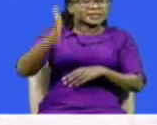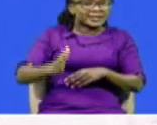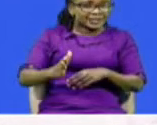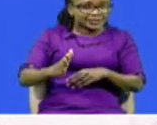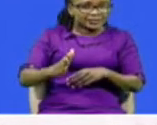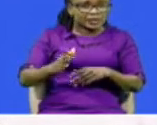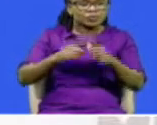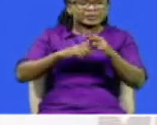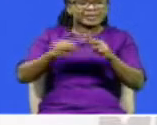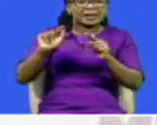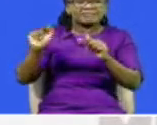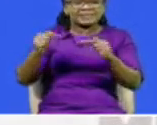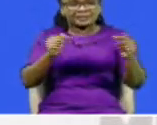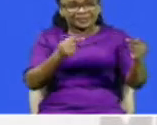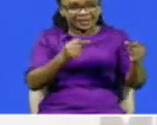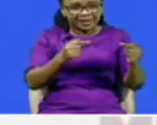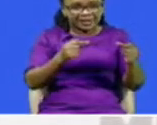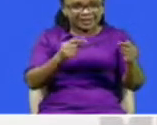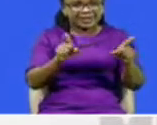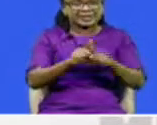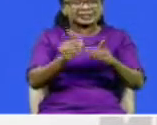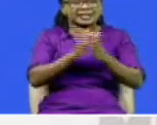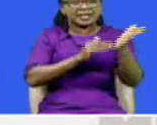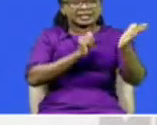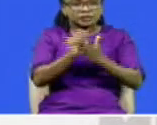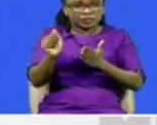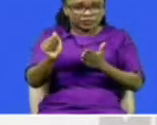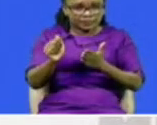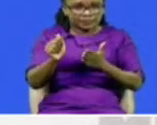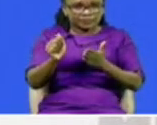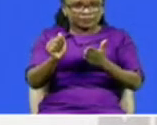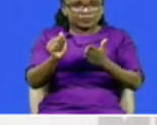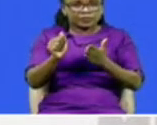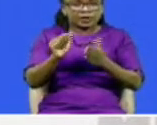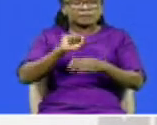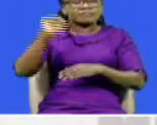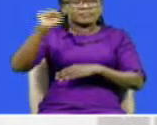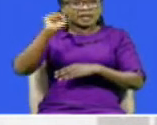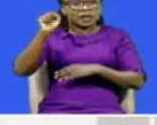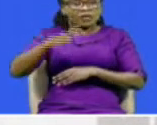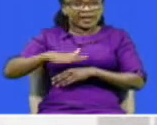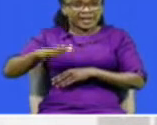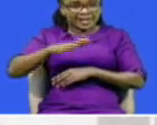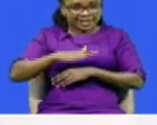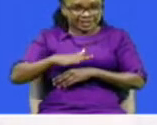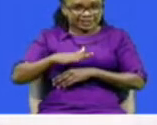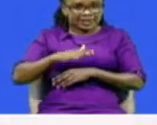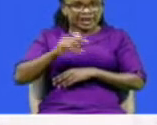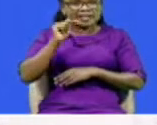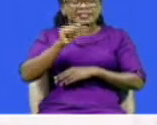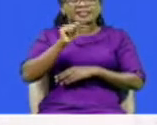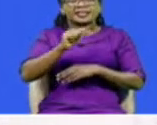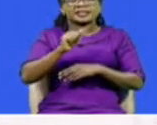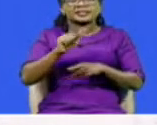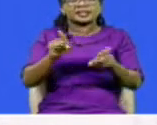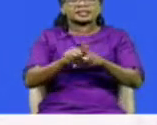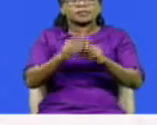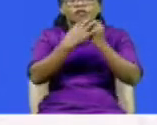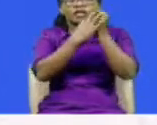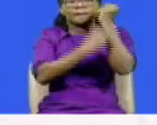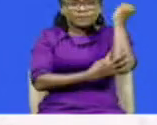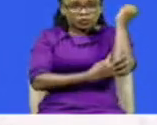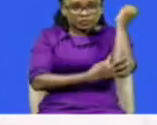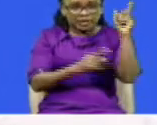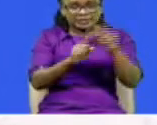spur violence and disruptions in their rival political events. The exploitation of the poverty